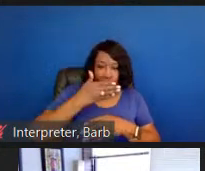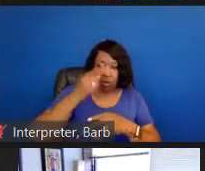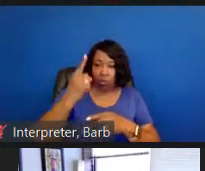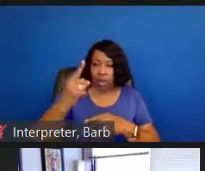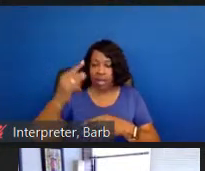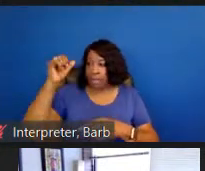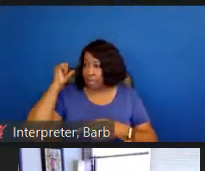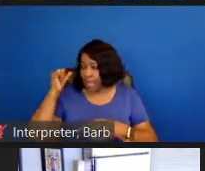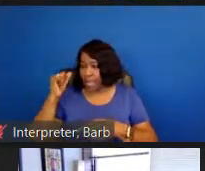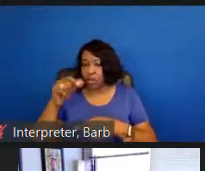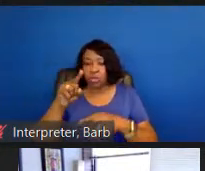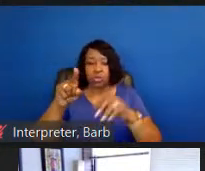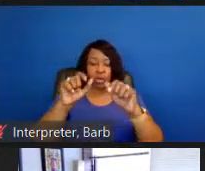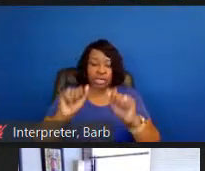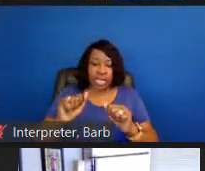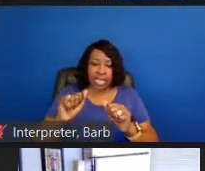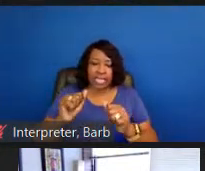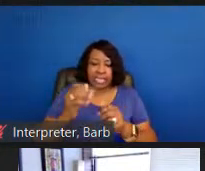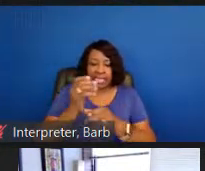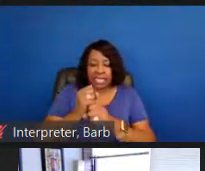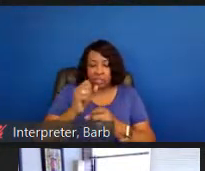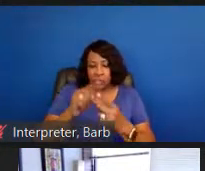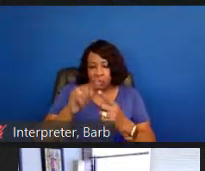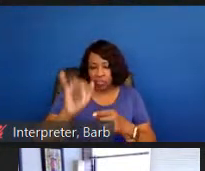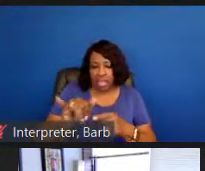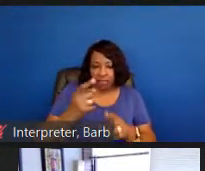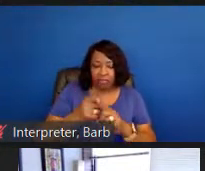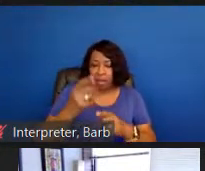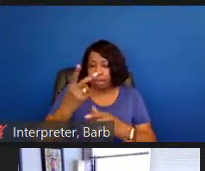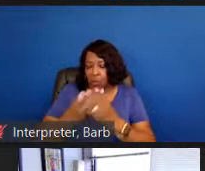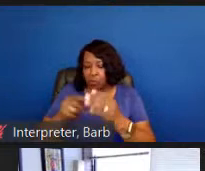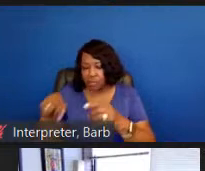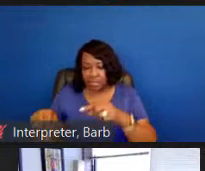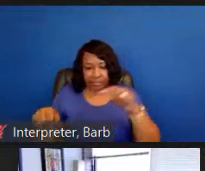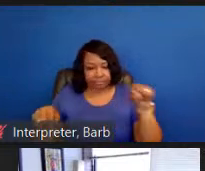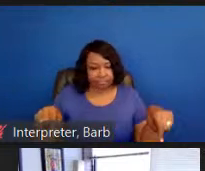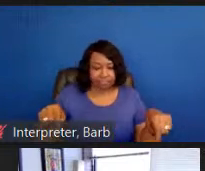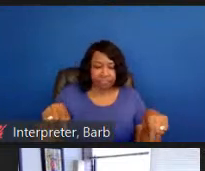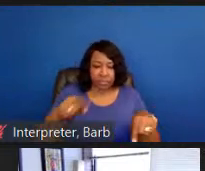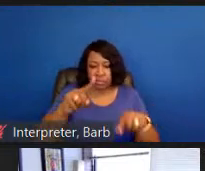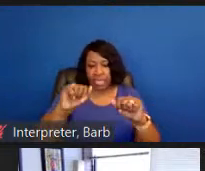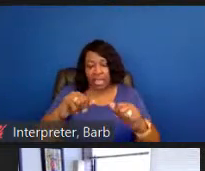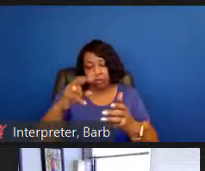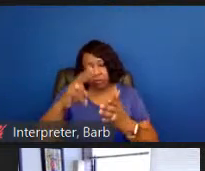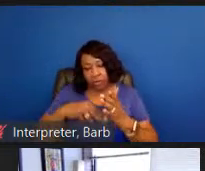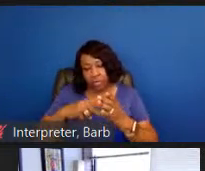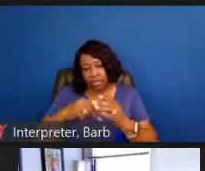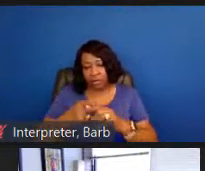you can kind of get to that from both sides. It could be read on both sides.